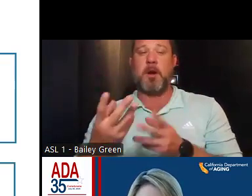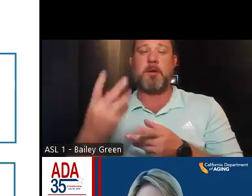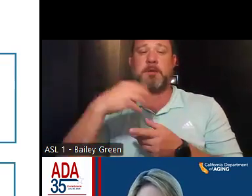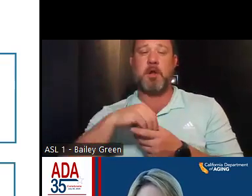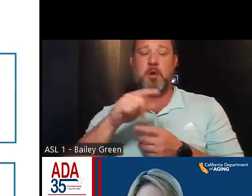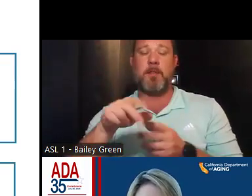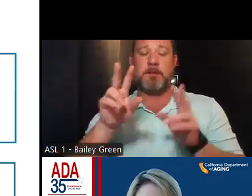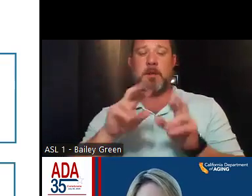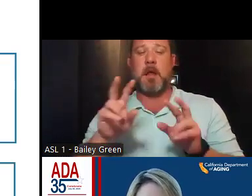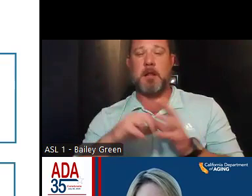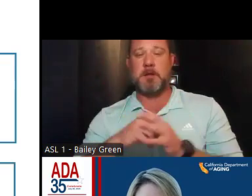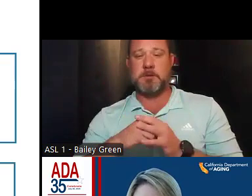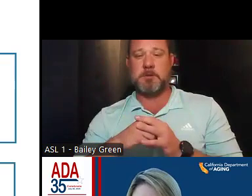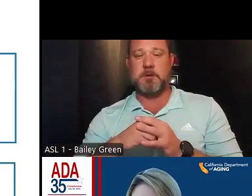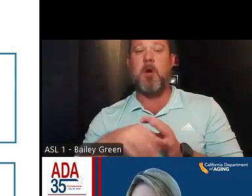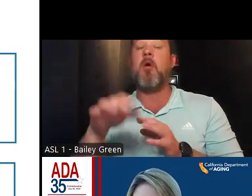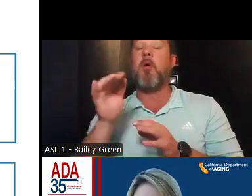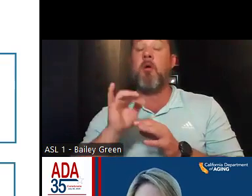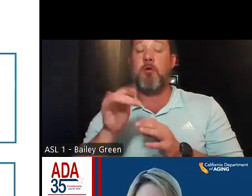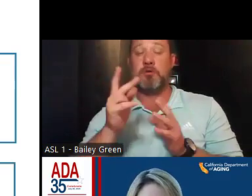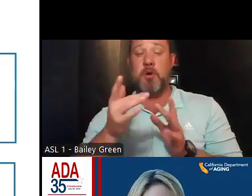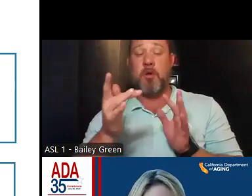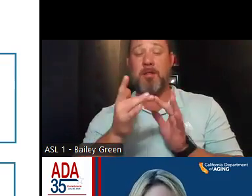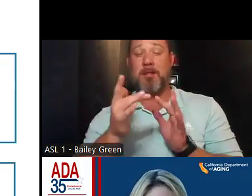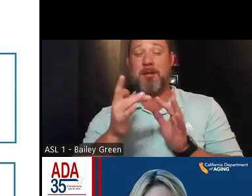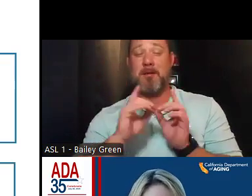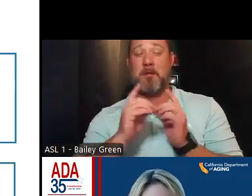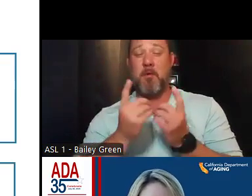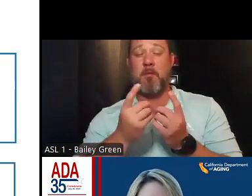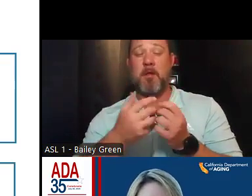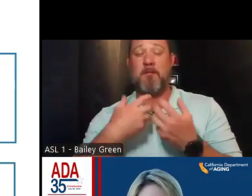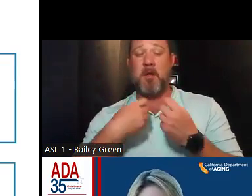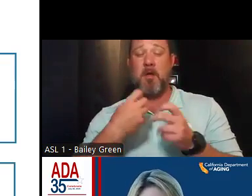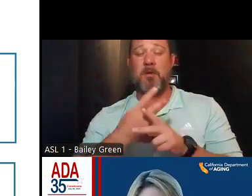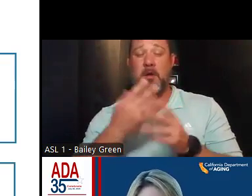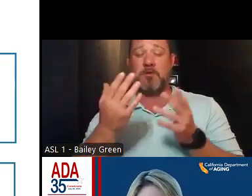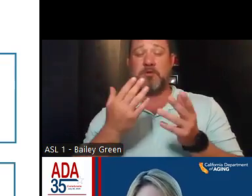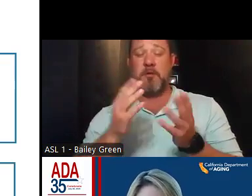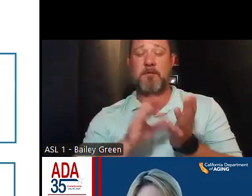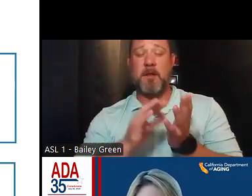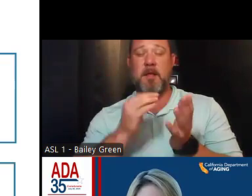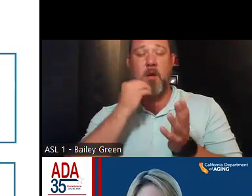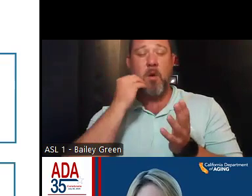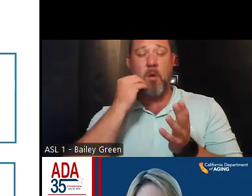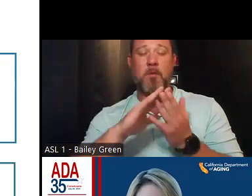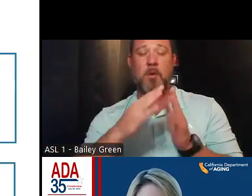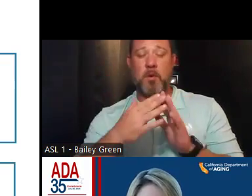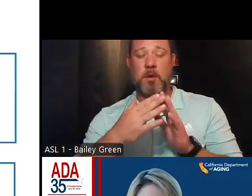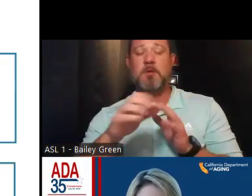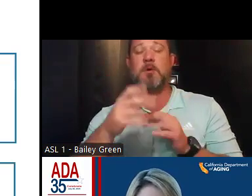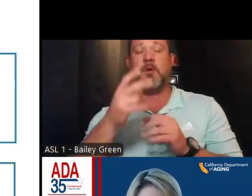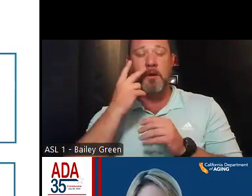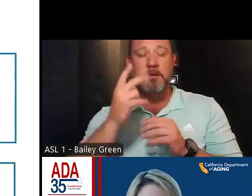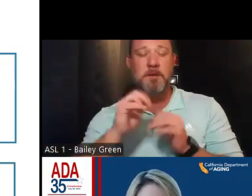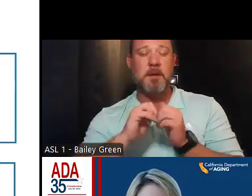this analysis. I will also put up a link to the Department of Healthcare Services Medi-Cal Home and Community-Based Services, so you can see how